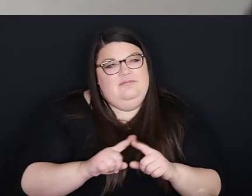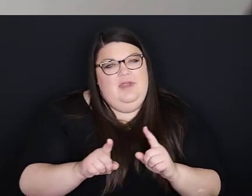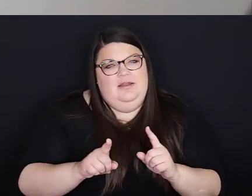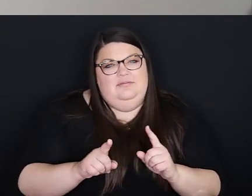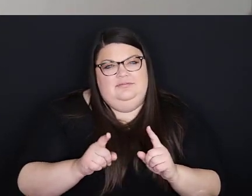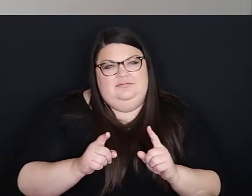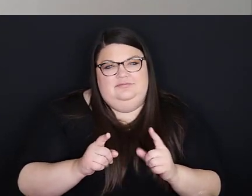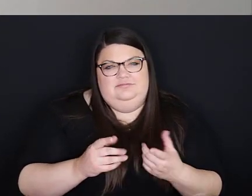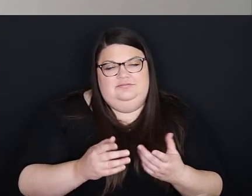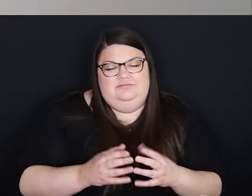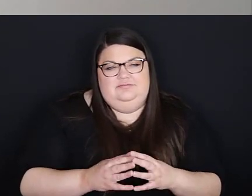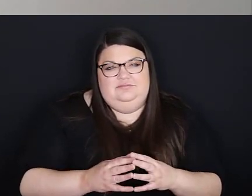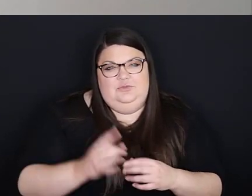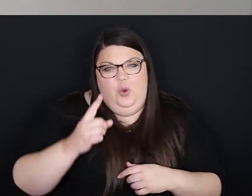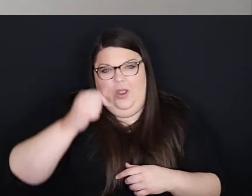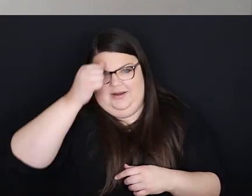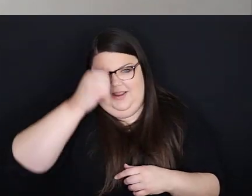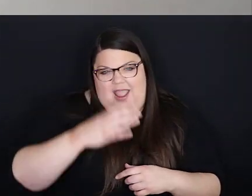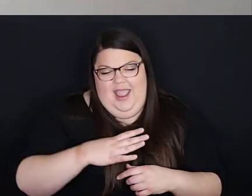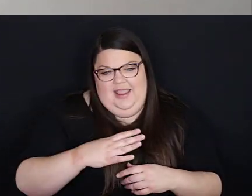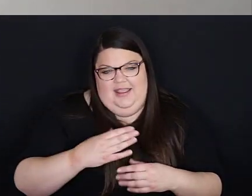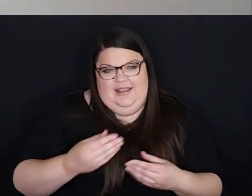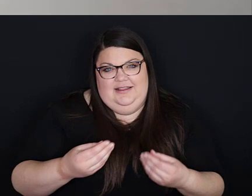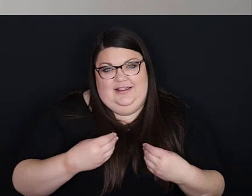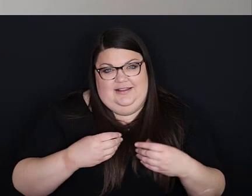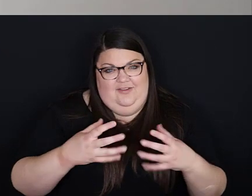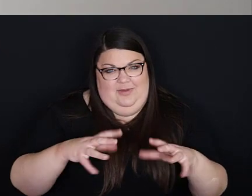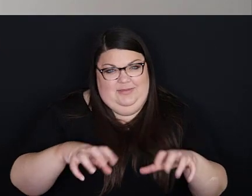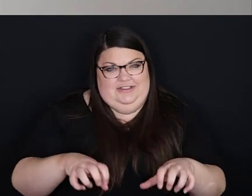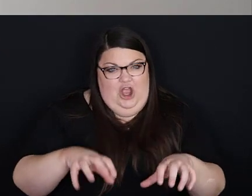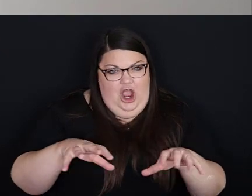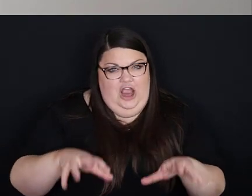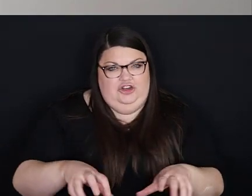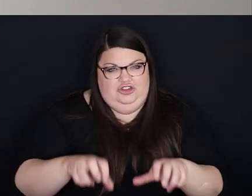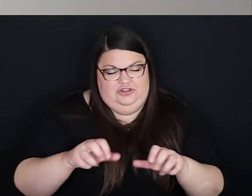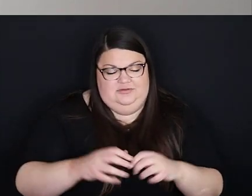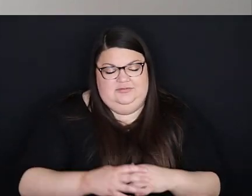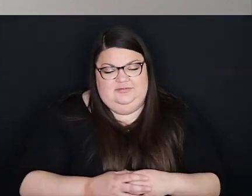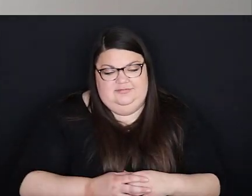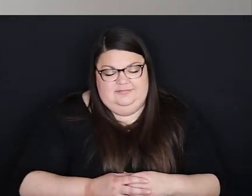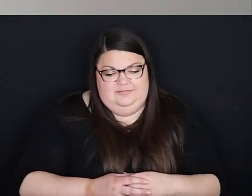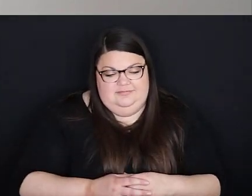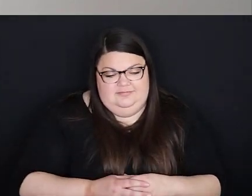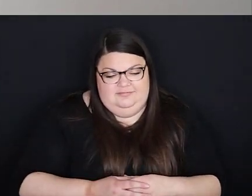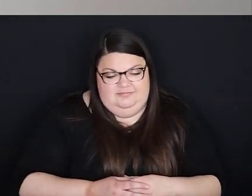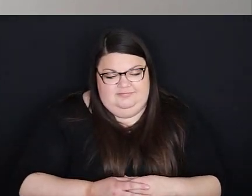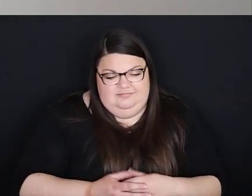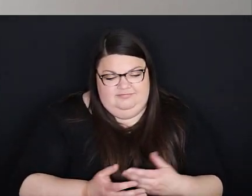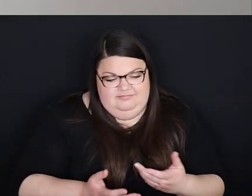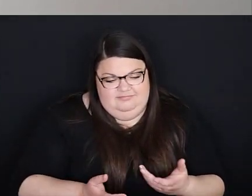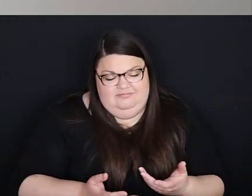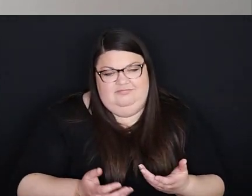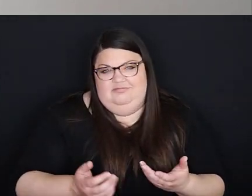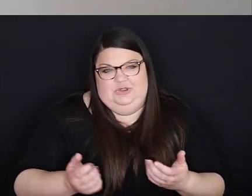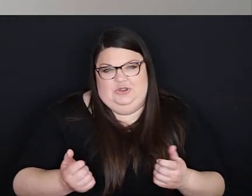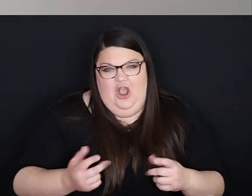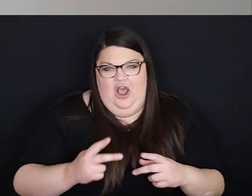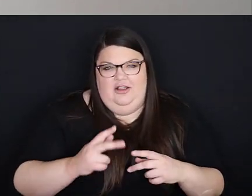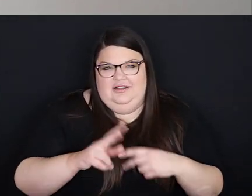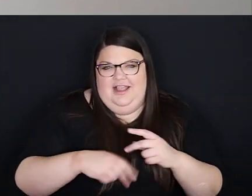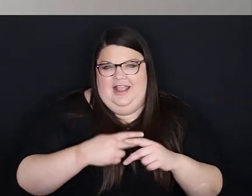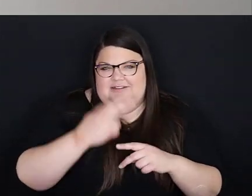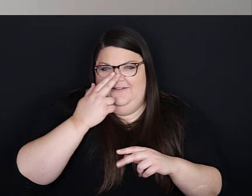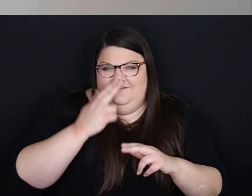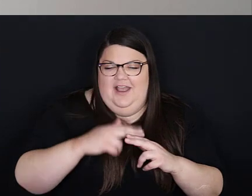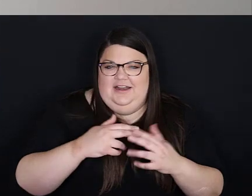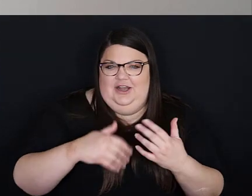but, you know, one guy gave me massages, and it was all kinds of really